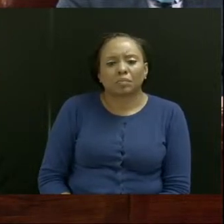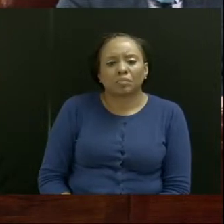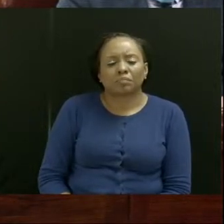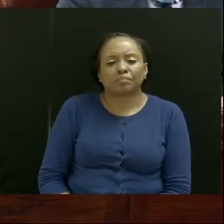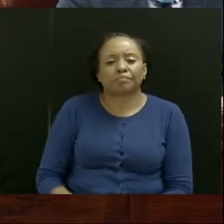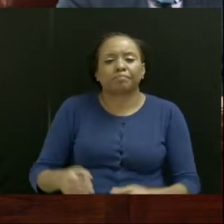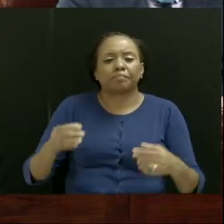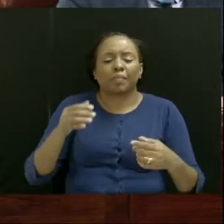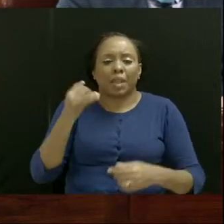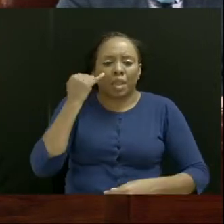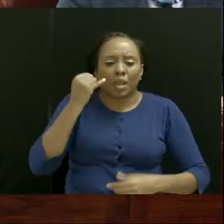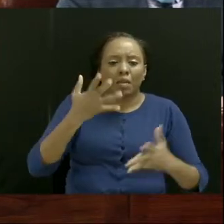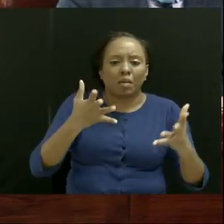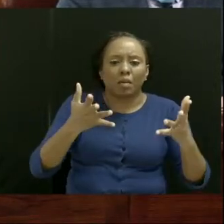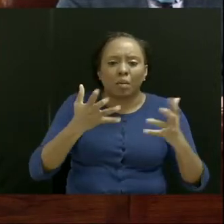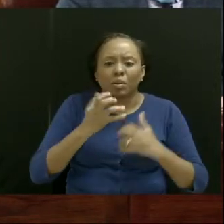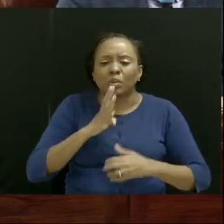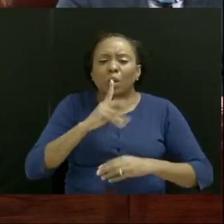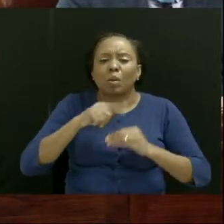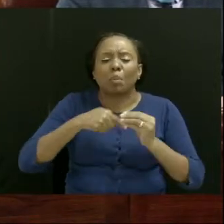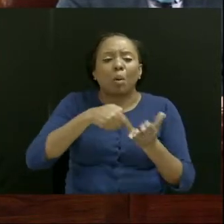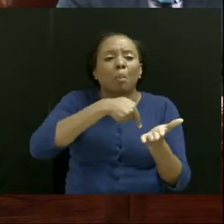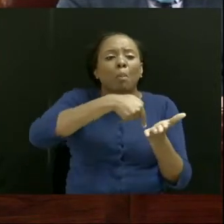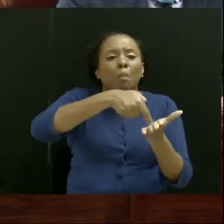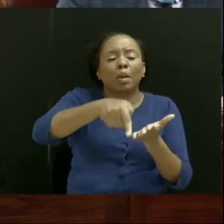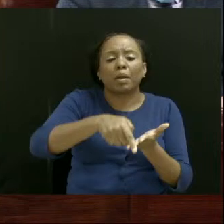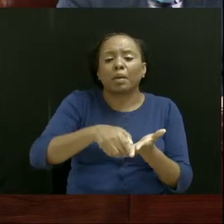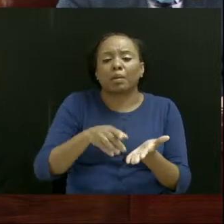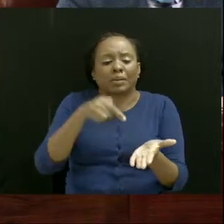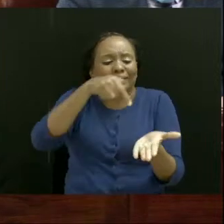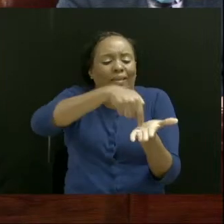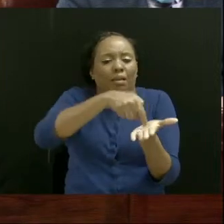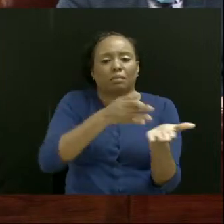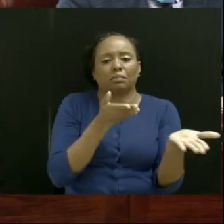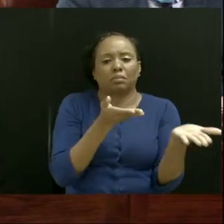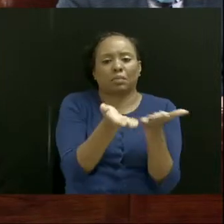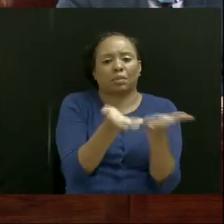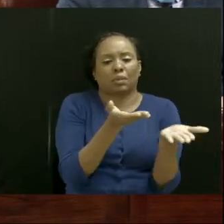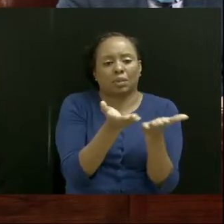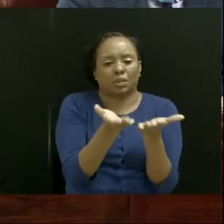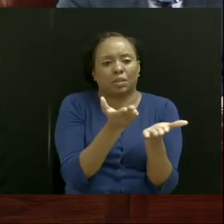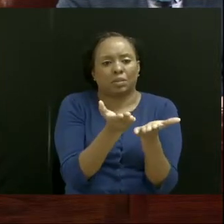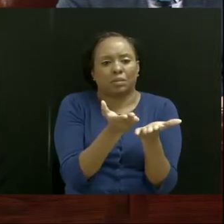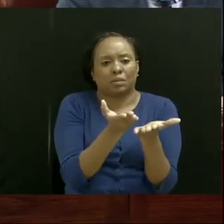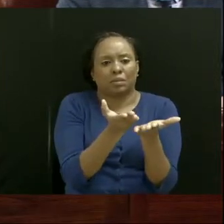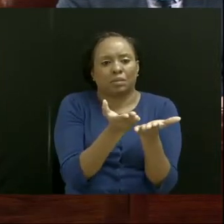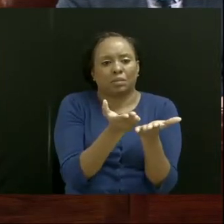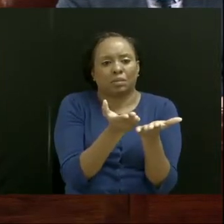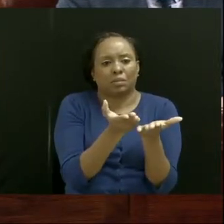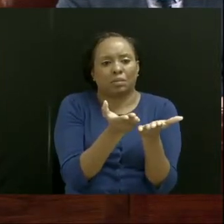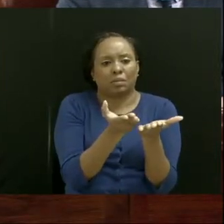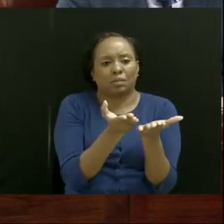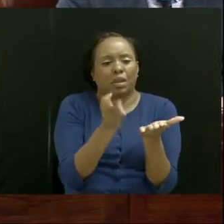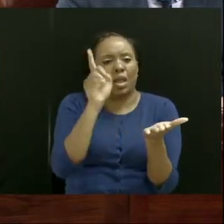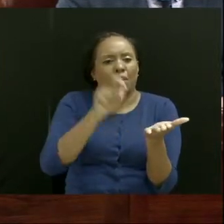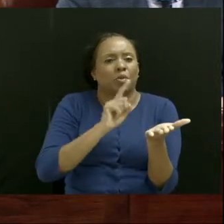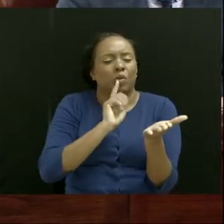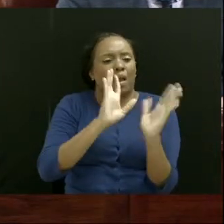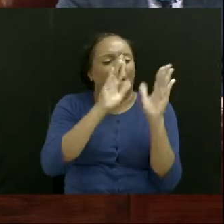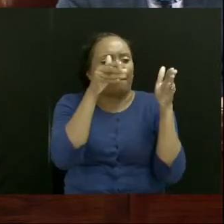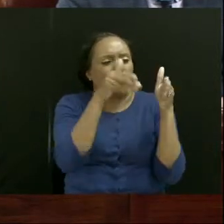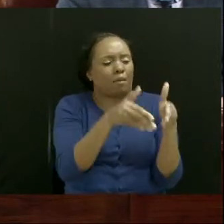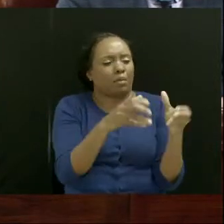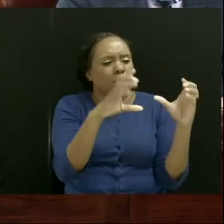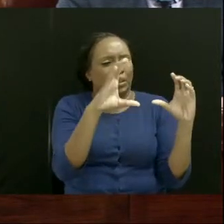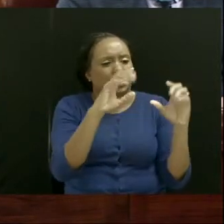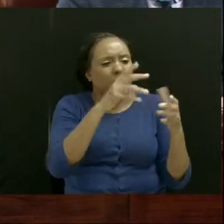in a given year, in a specific context, where there's nothing in the Barbadian economy